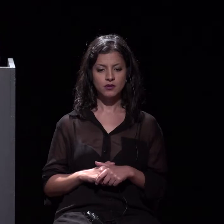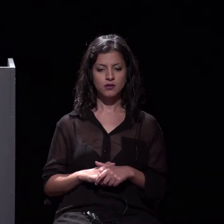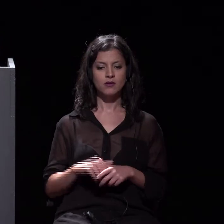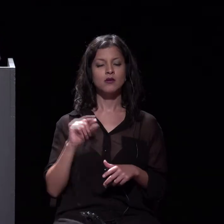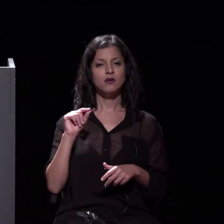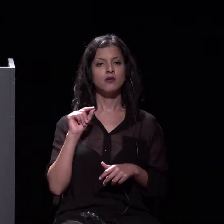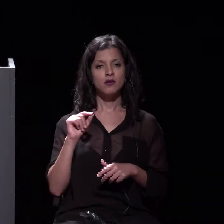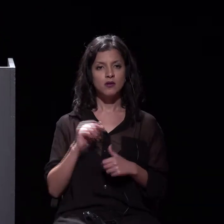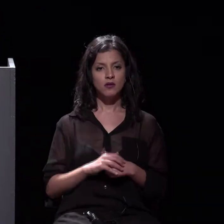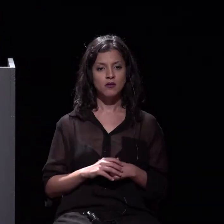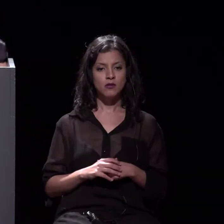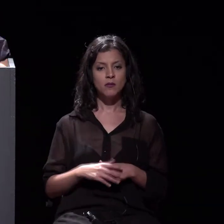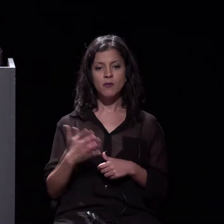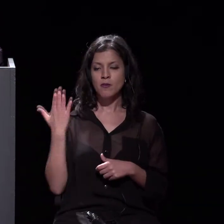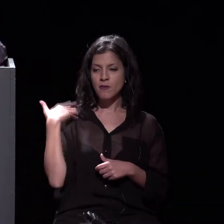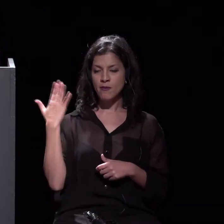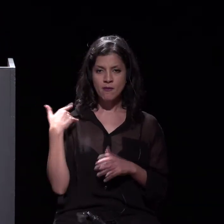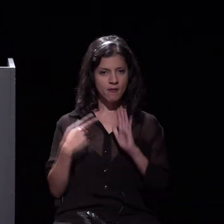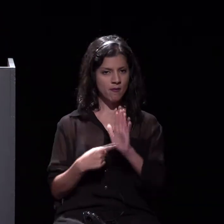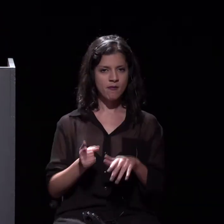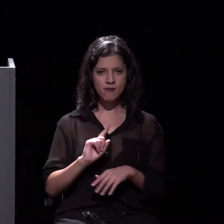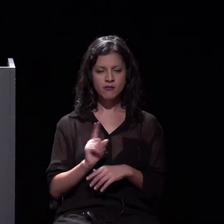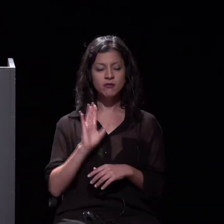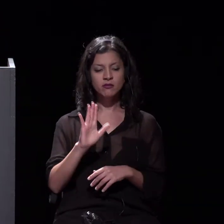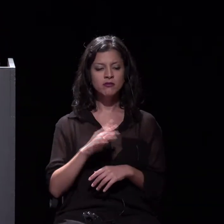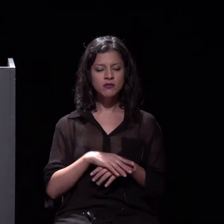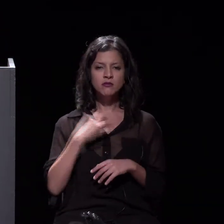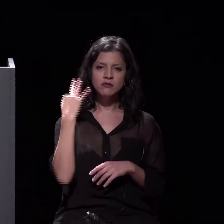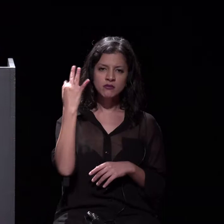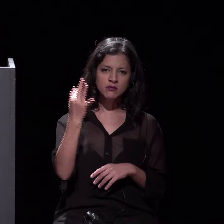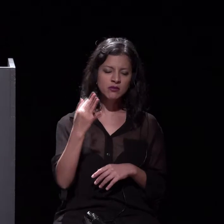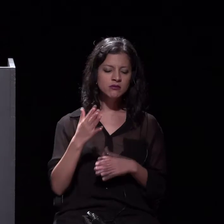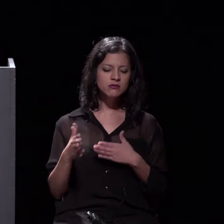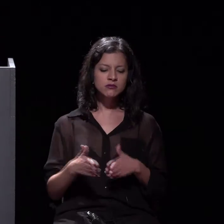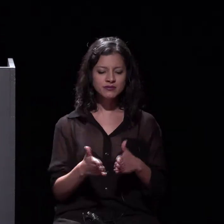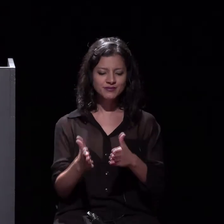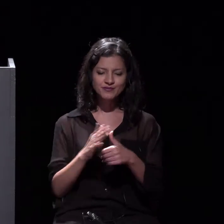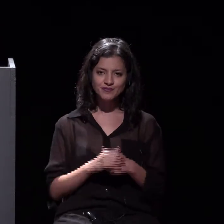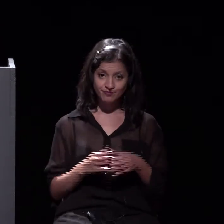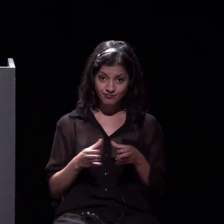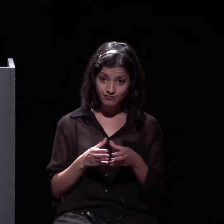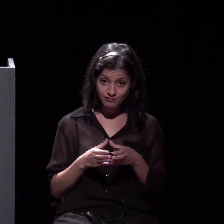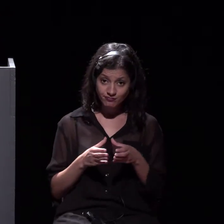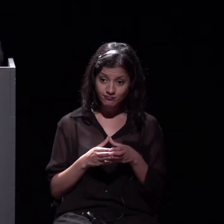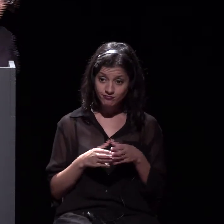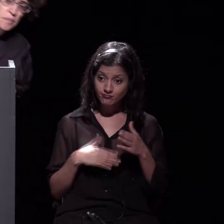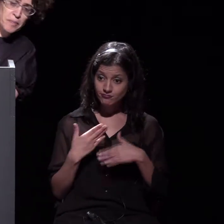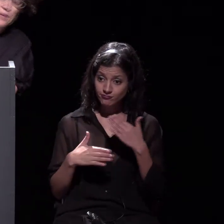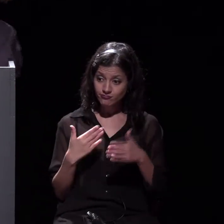and for a future that had to be worked through collectively. And in a very